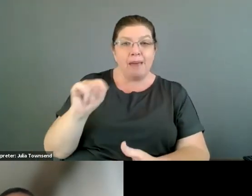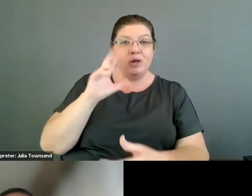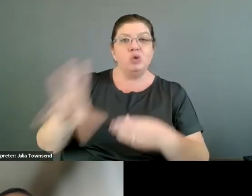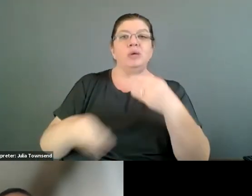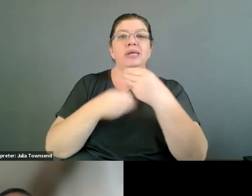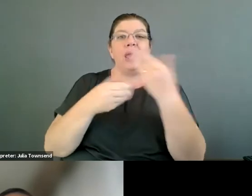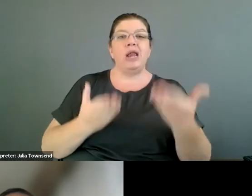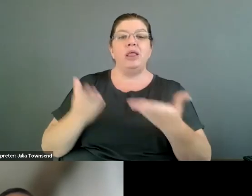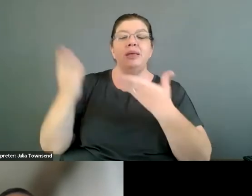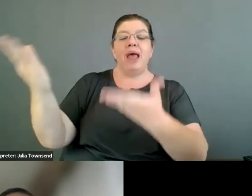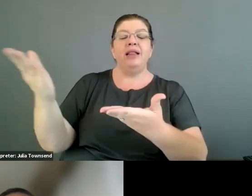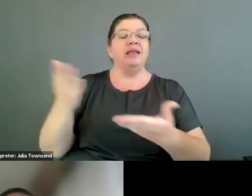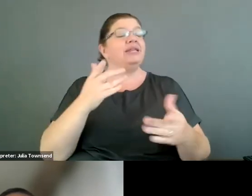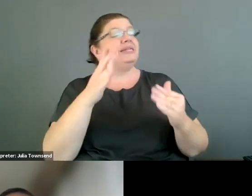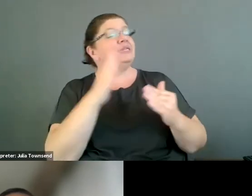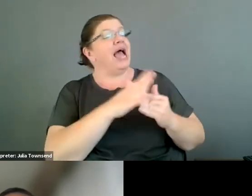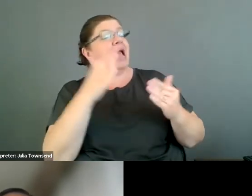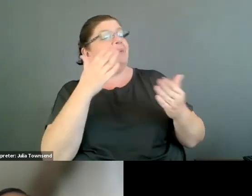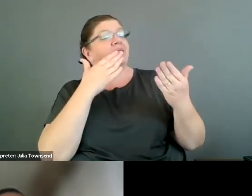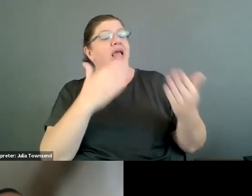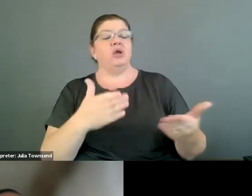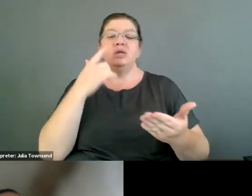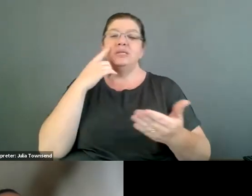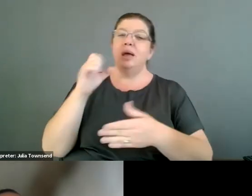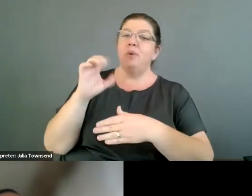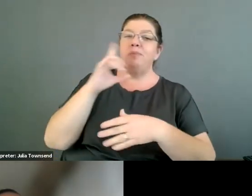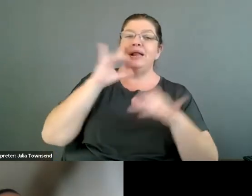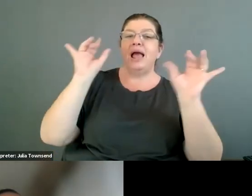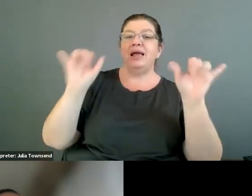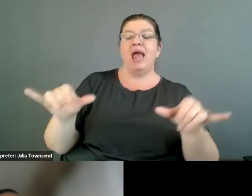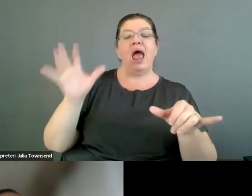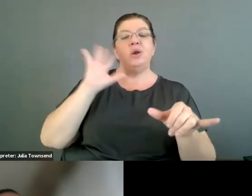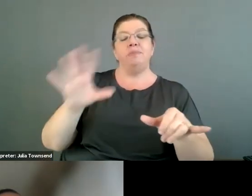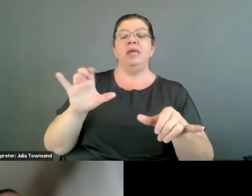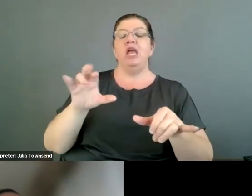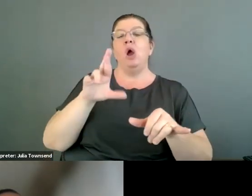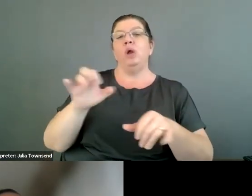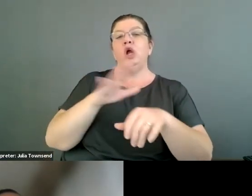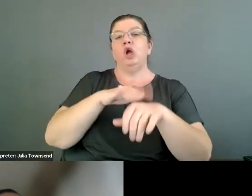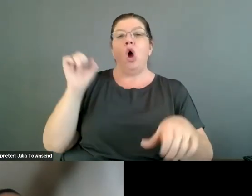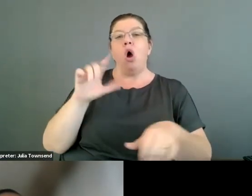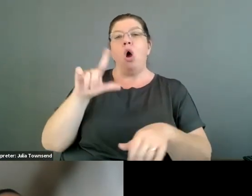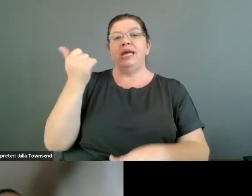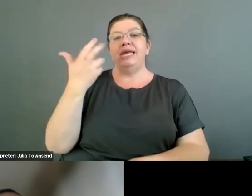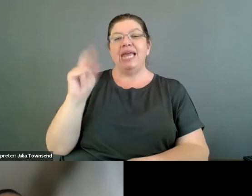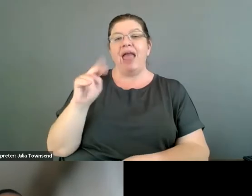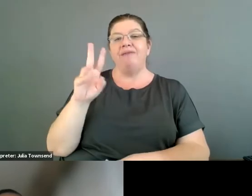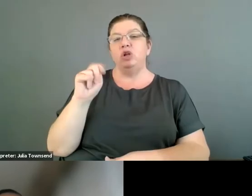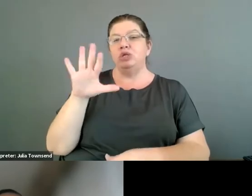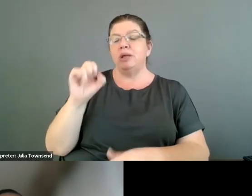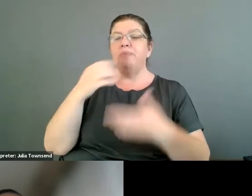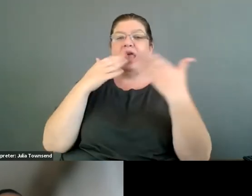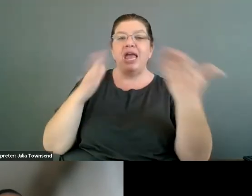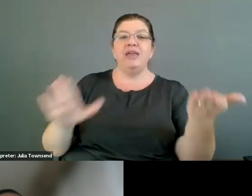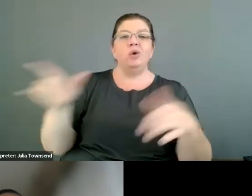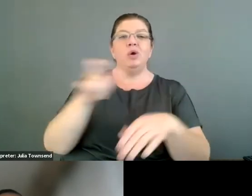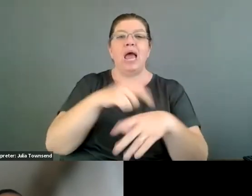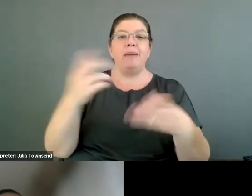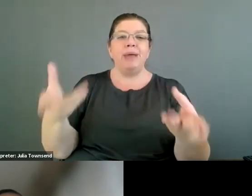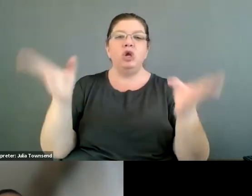ballot. Signature gathering will be just like how we were able to recall Gavin Newsom. Thank you so much for your time and your attention.